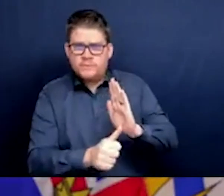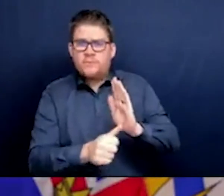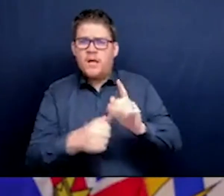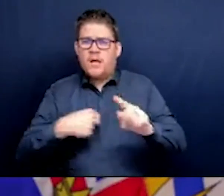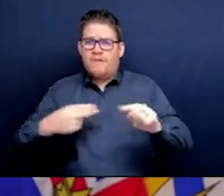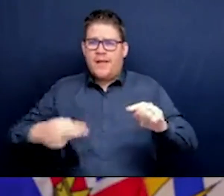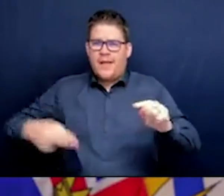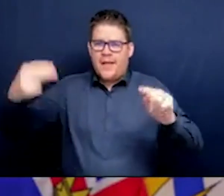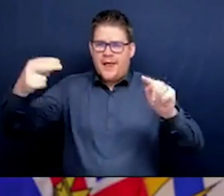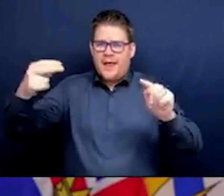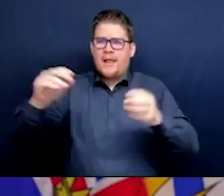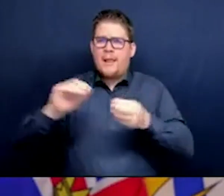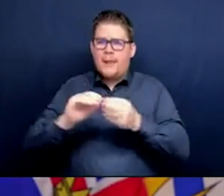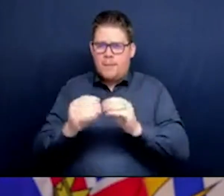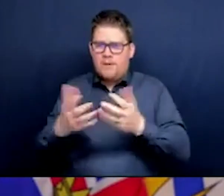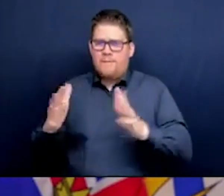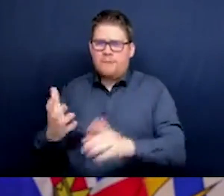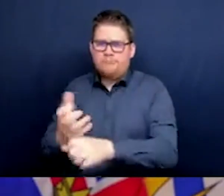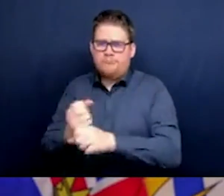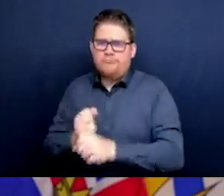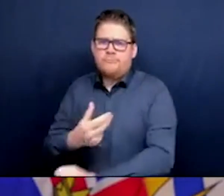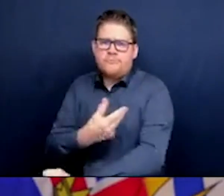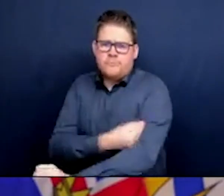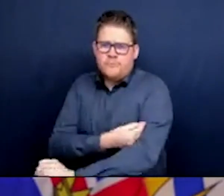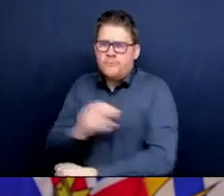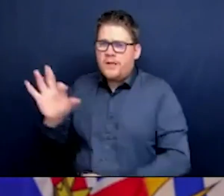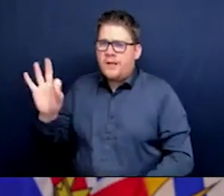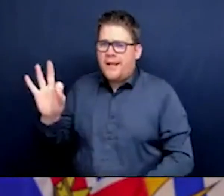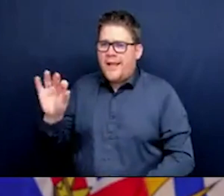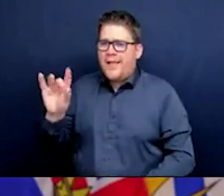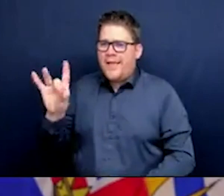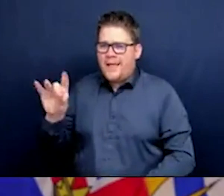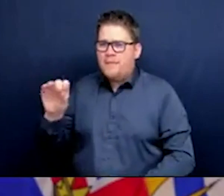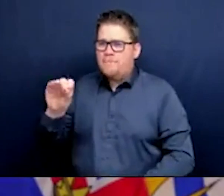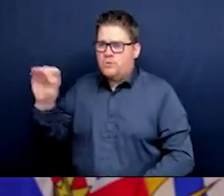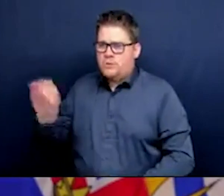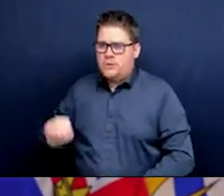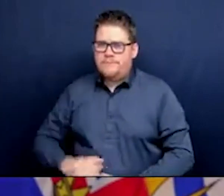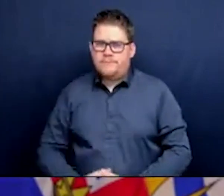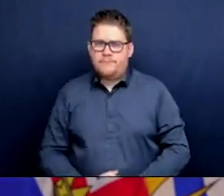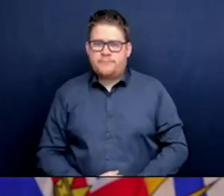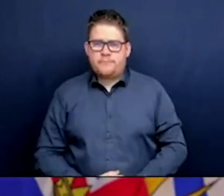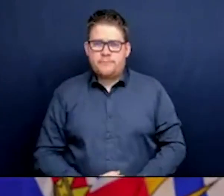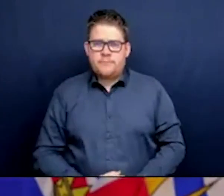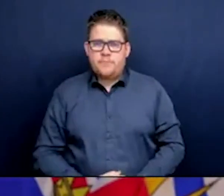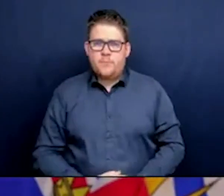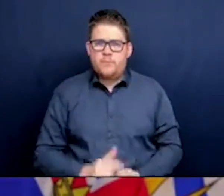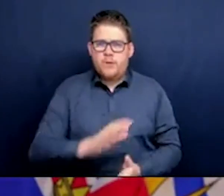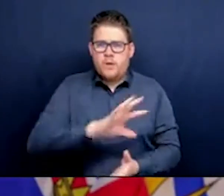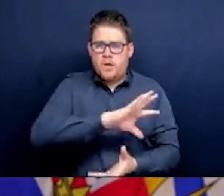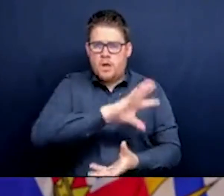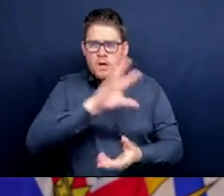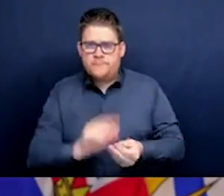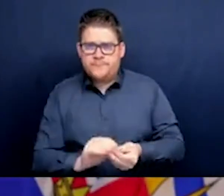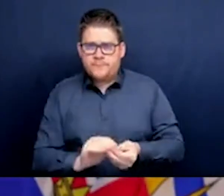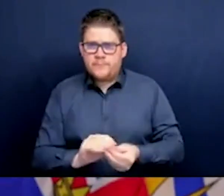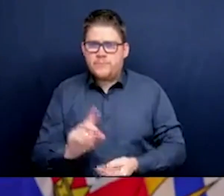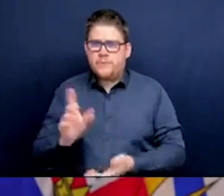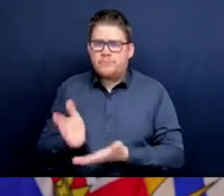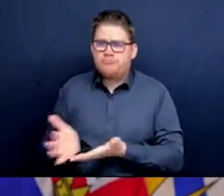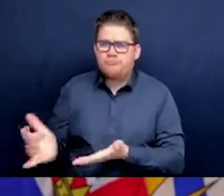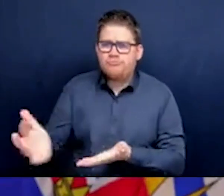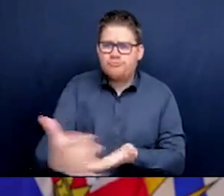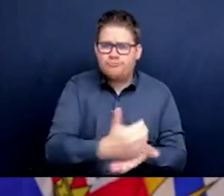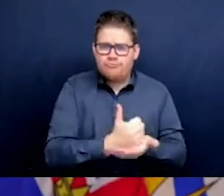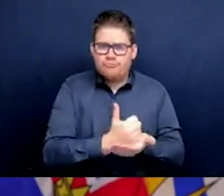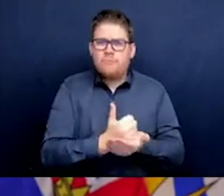98%. It's expected, as I say, the data for all things, including nurses, will be available in the coming weeks.